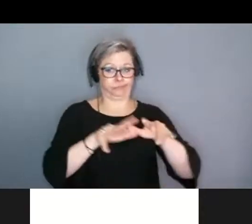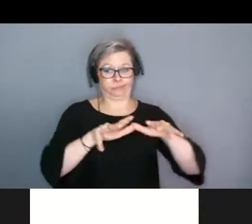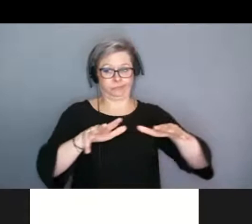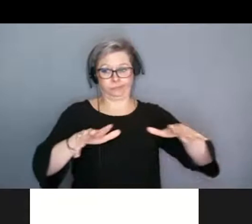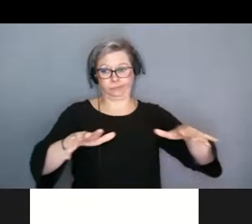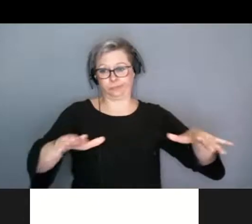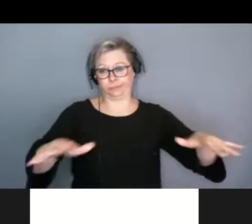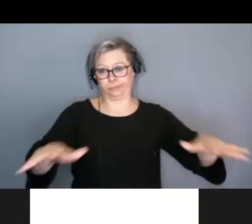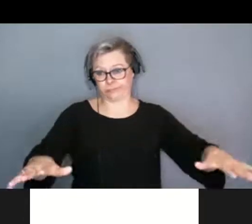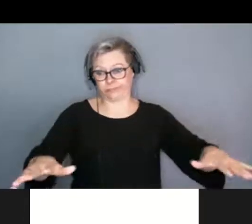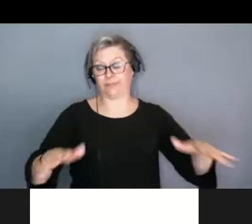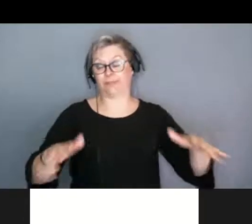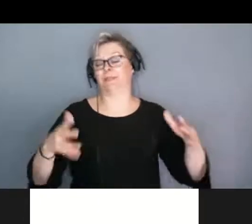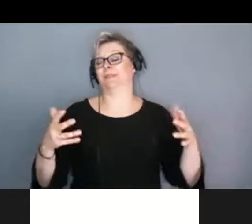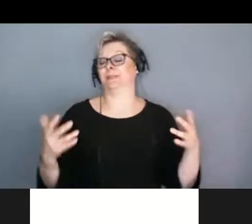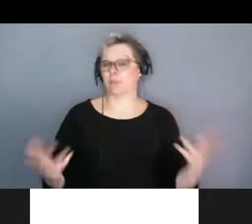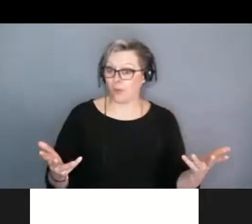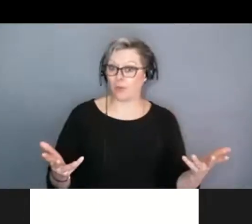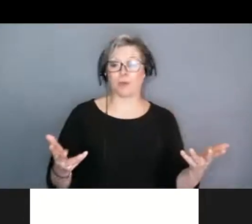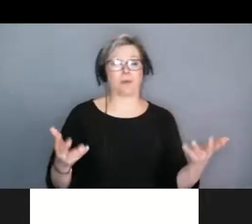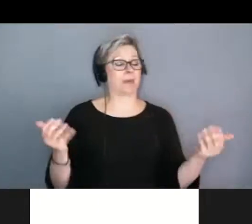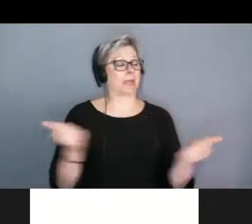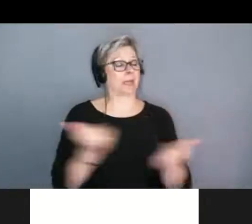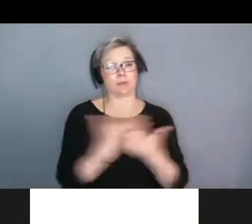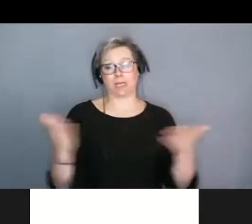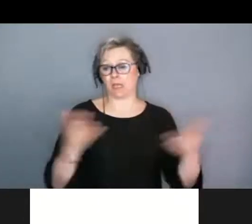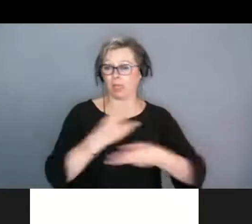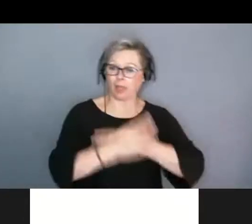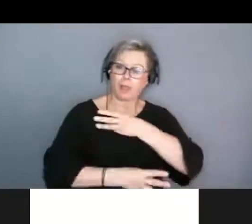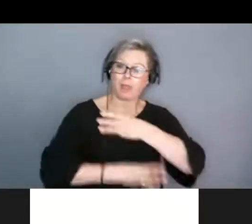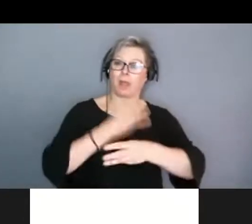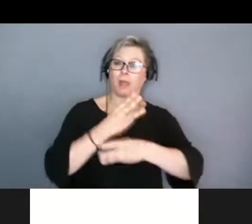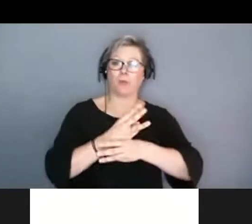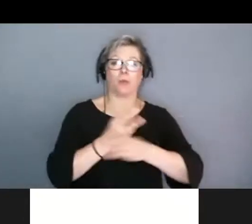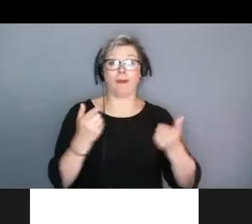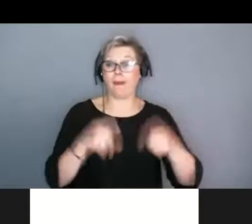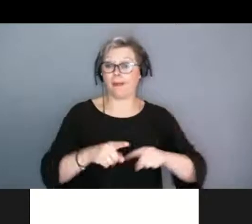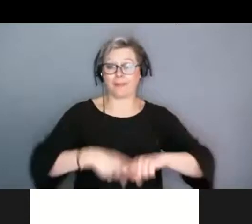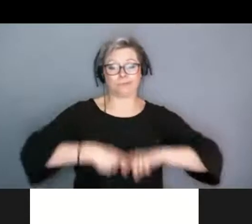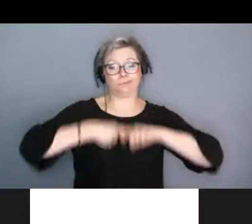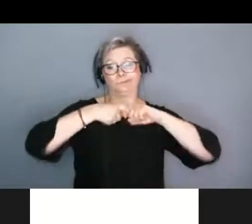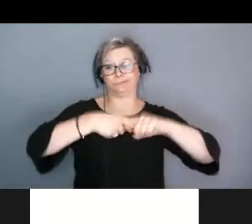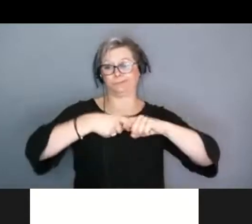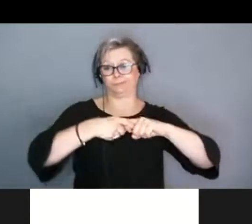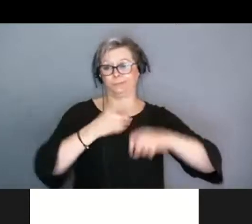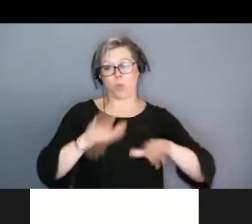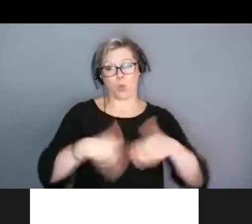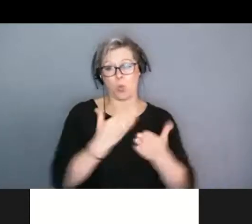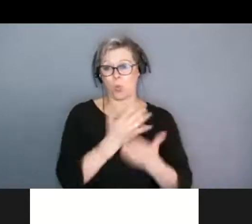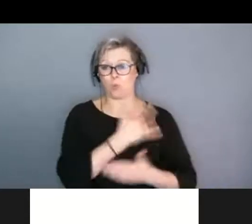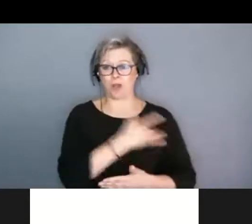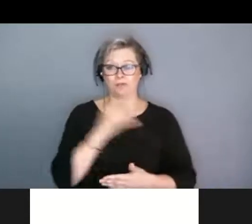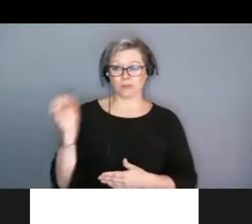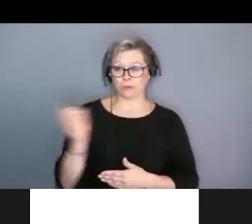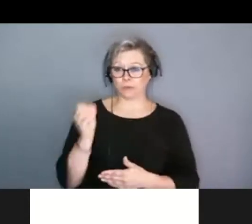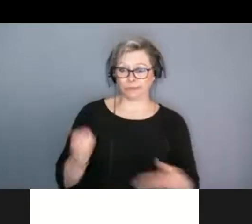basically, like everything, we got shut down. The province got shut down. We couldn't tour anymore.